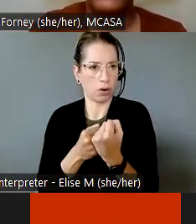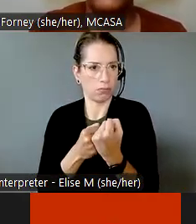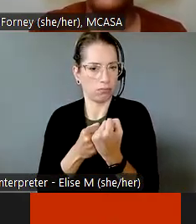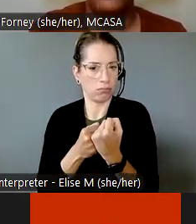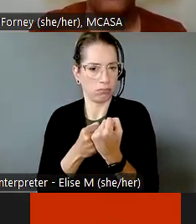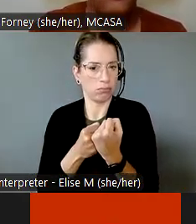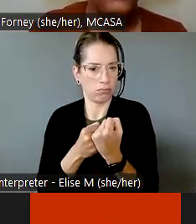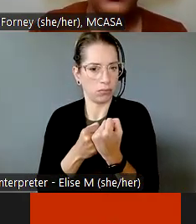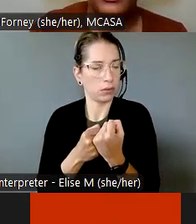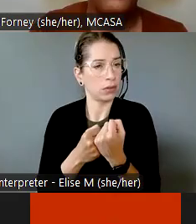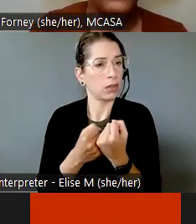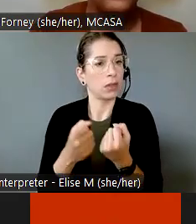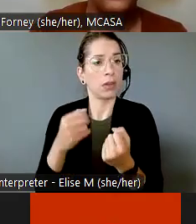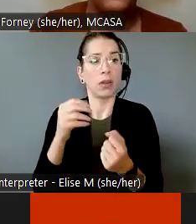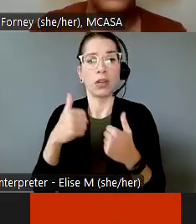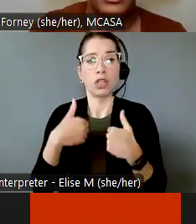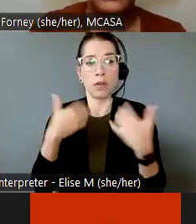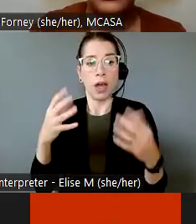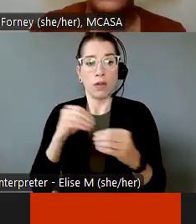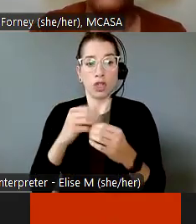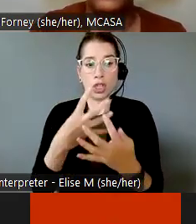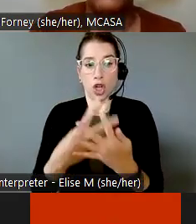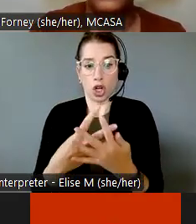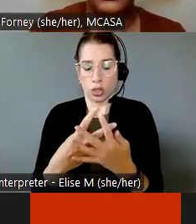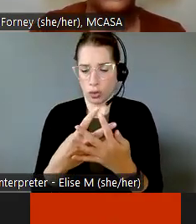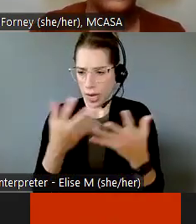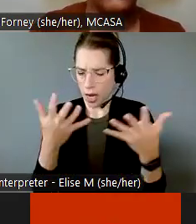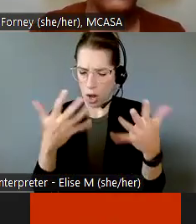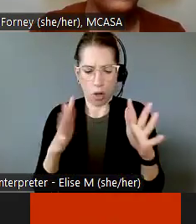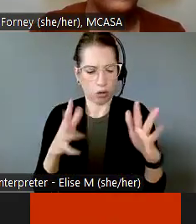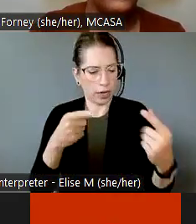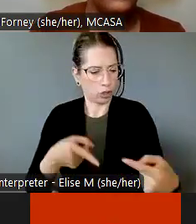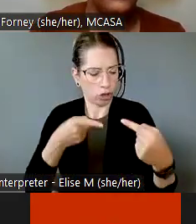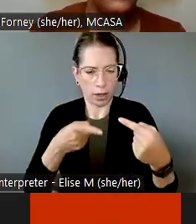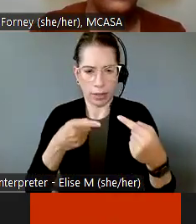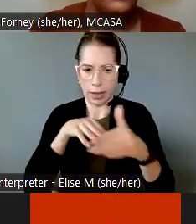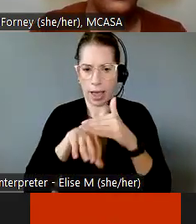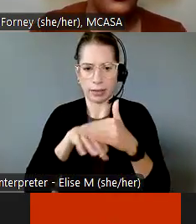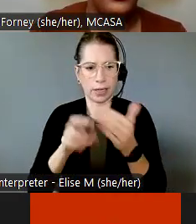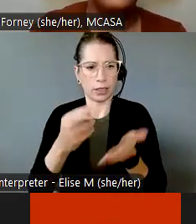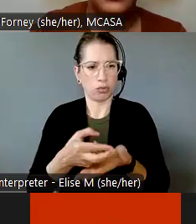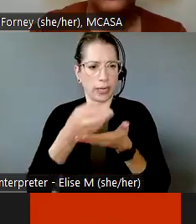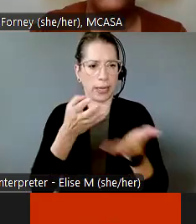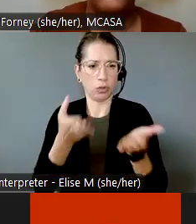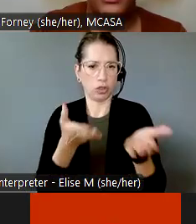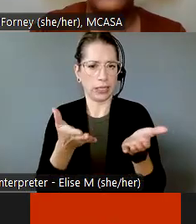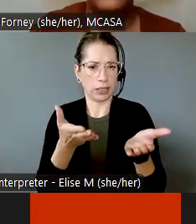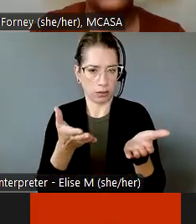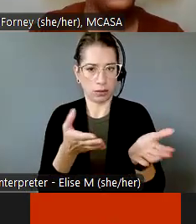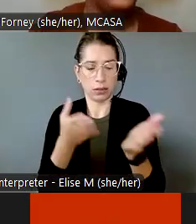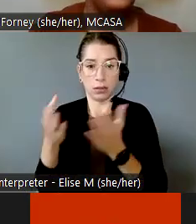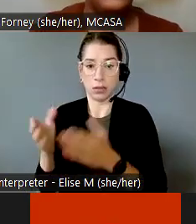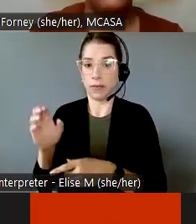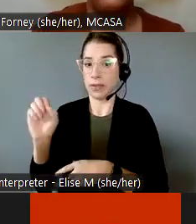Incarcerated survivors are already having issues accessing rehabilitation services, and sexual